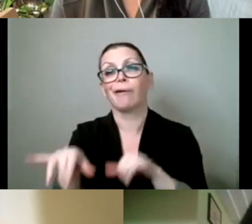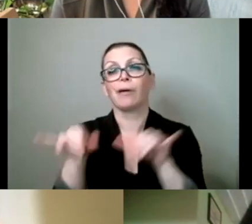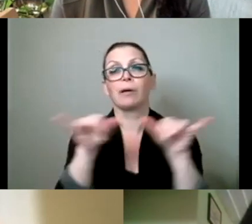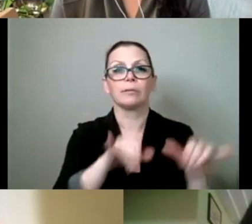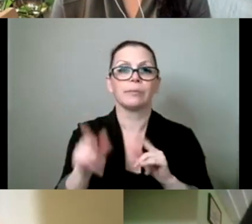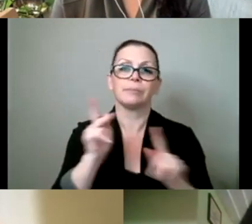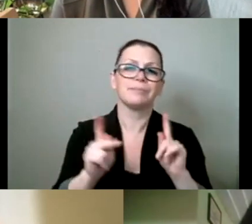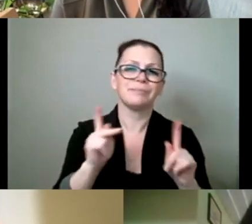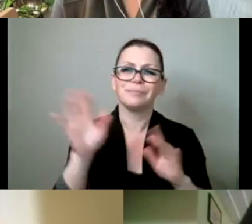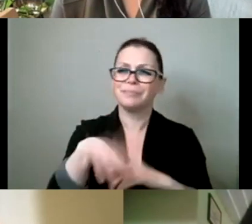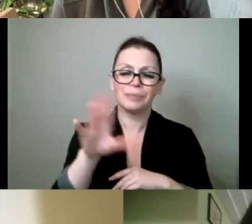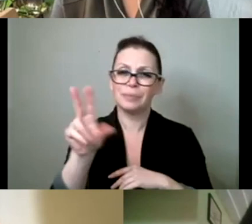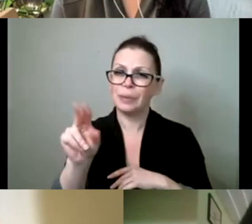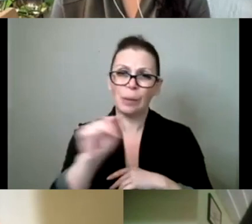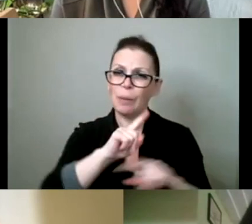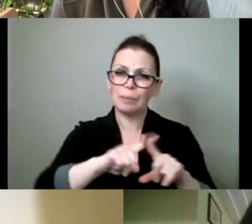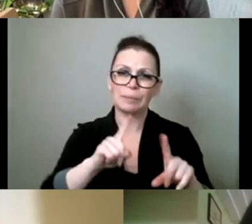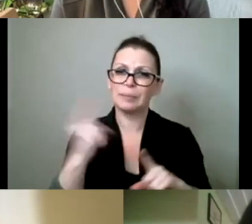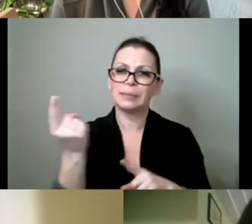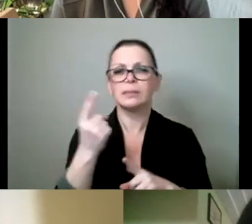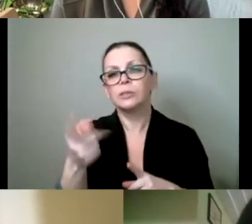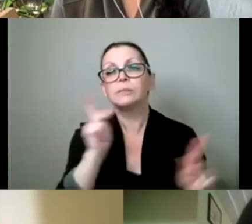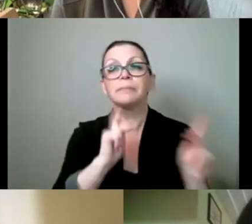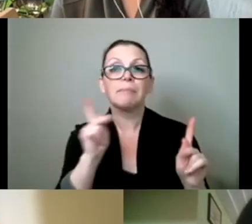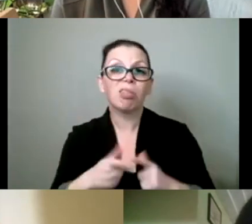living their lives.